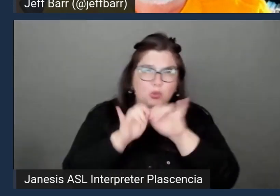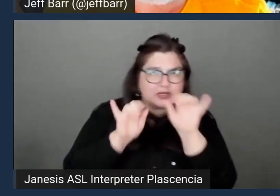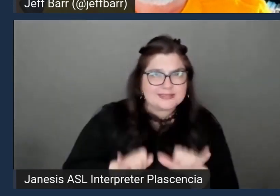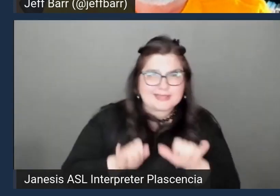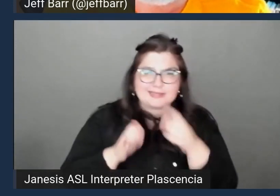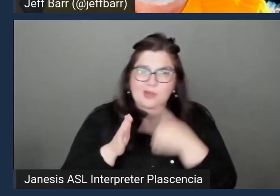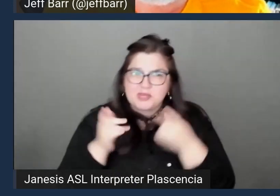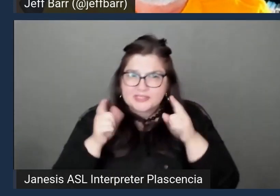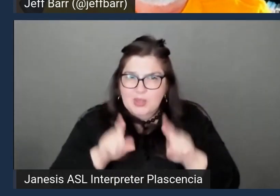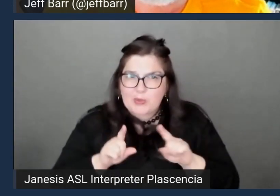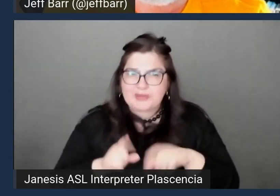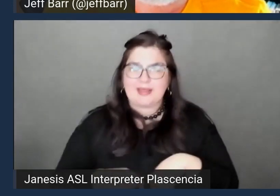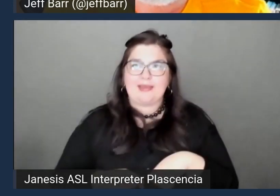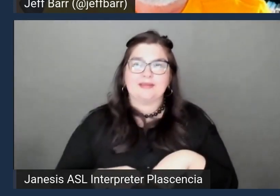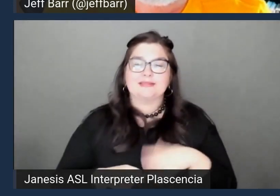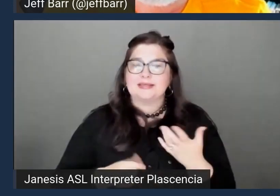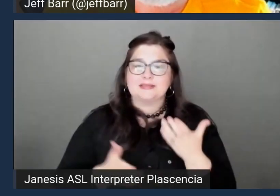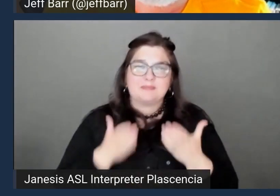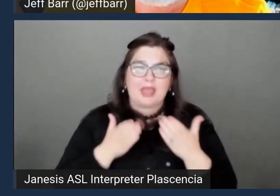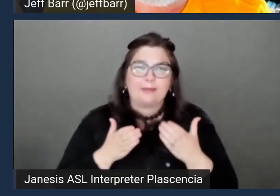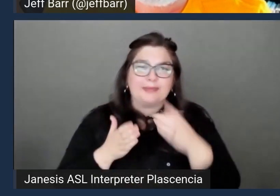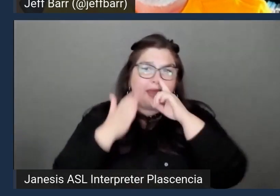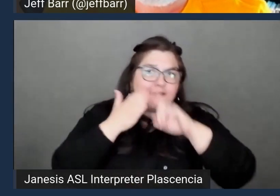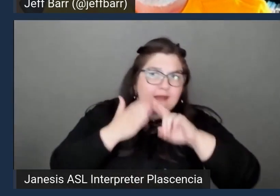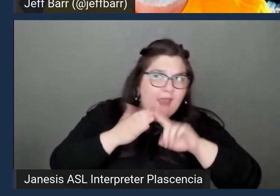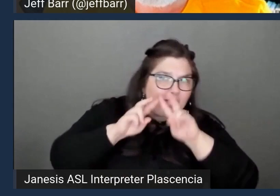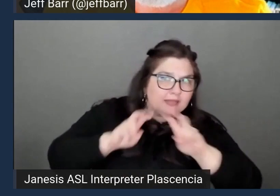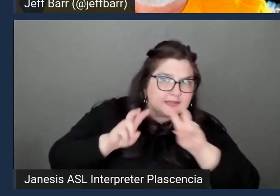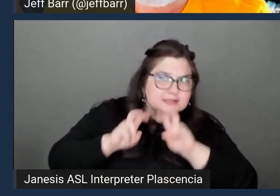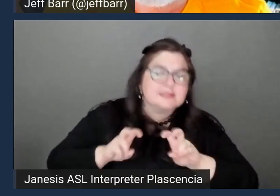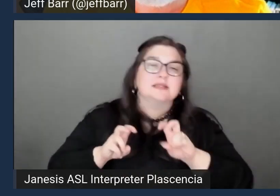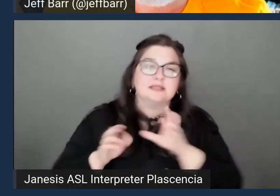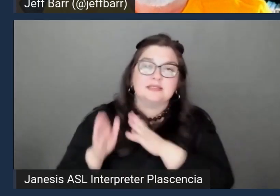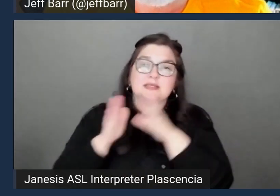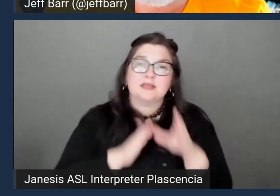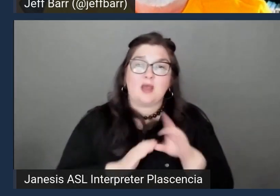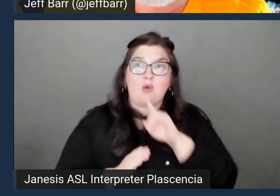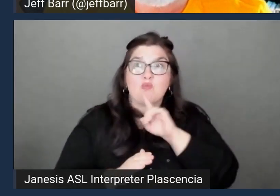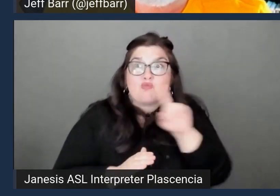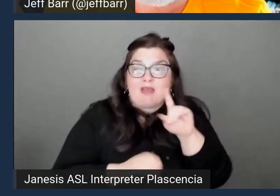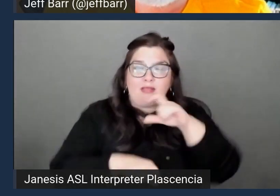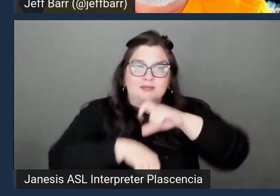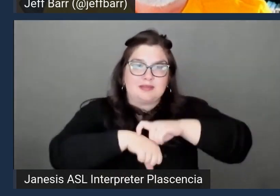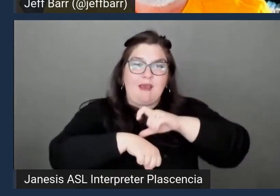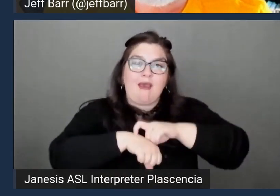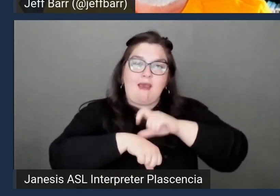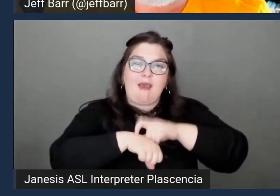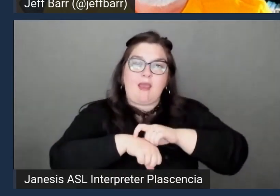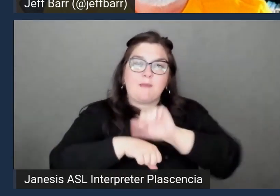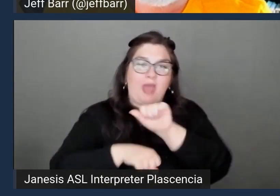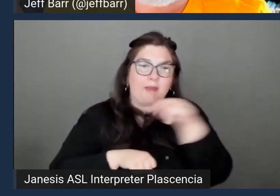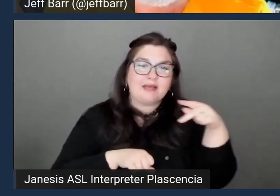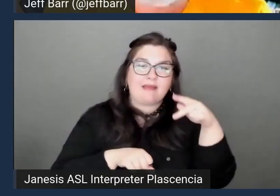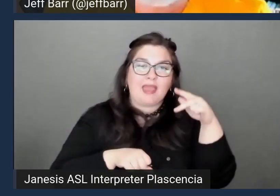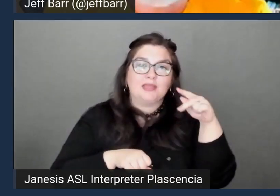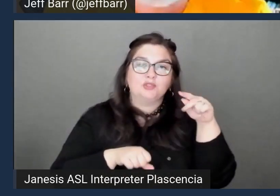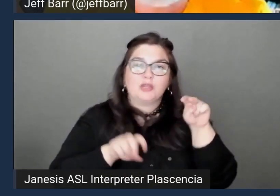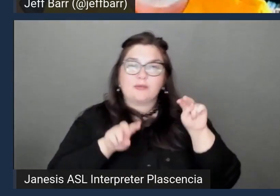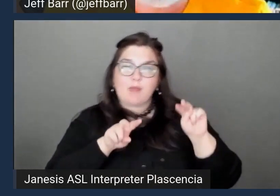cause analysis, for example. They use it for real-time application monitoring, and we also see